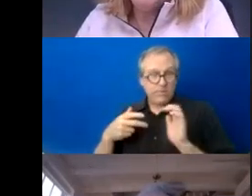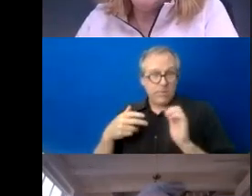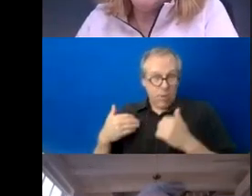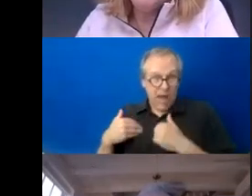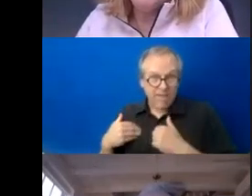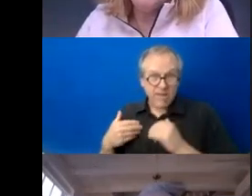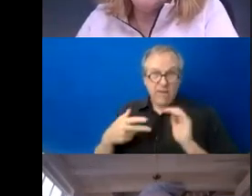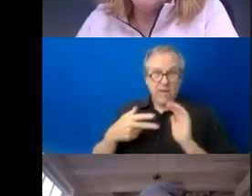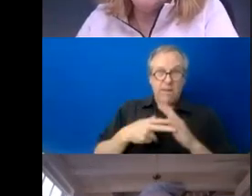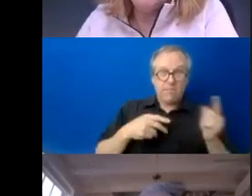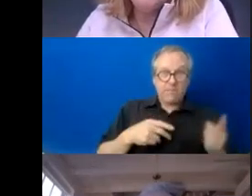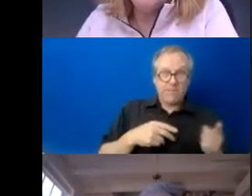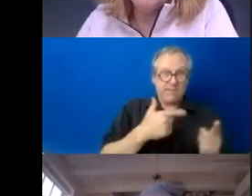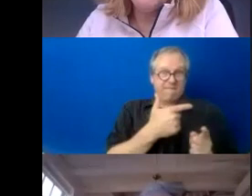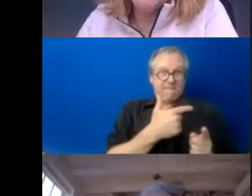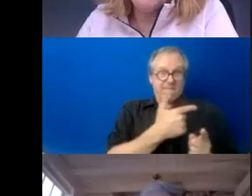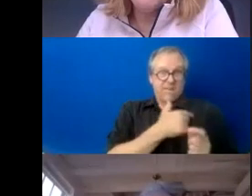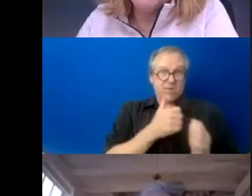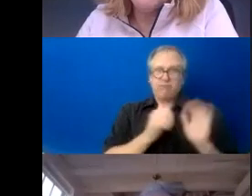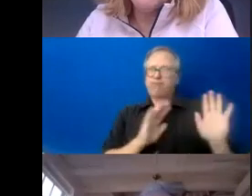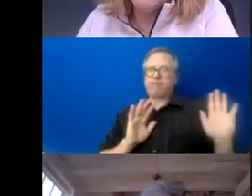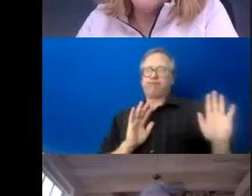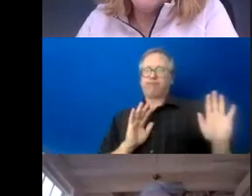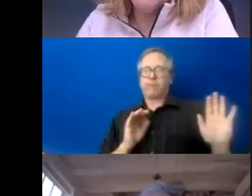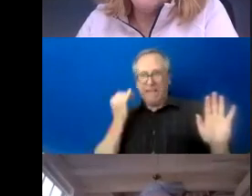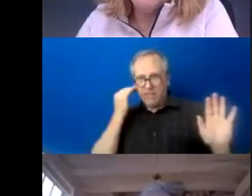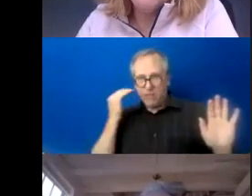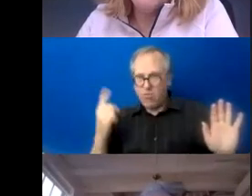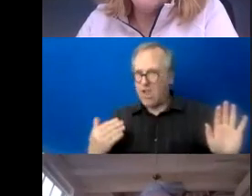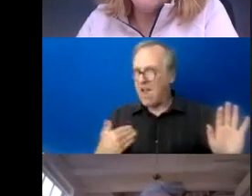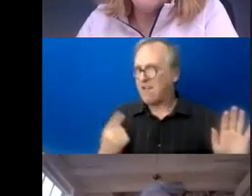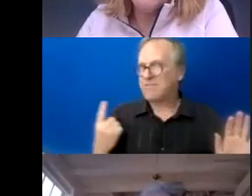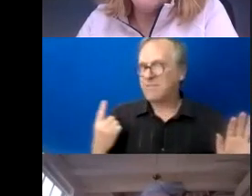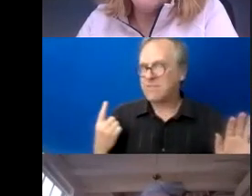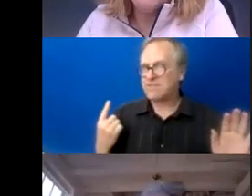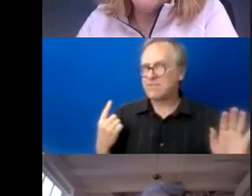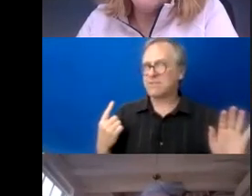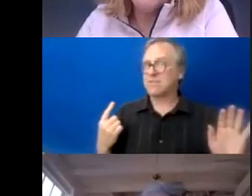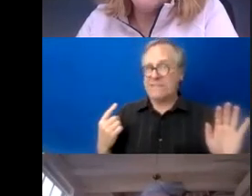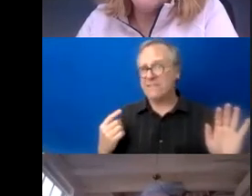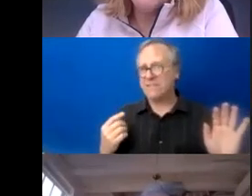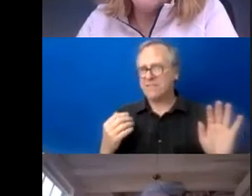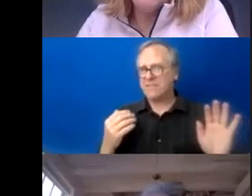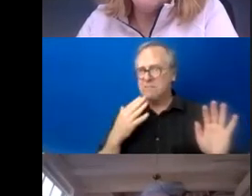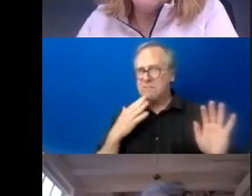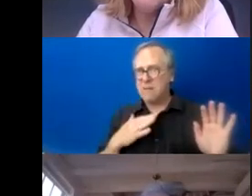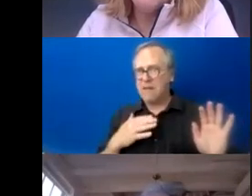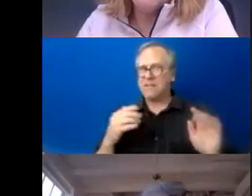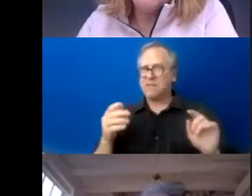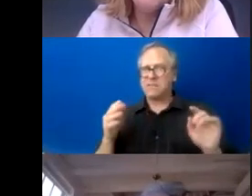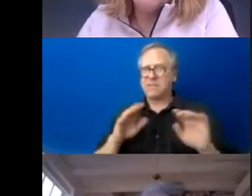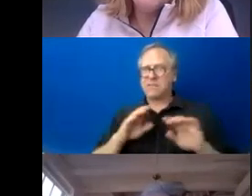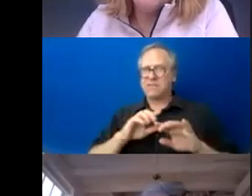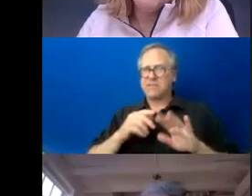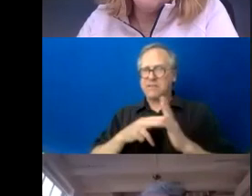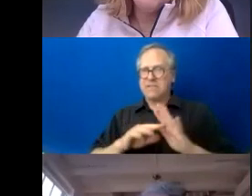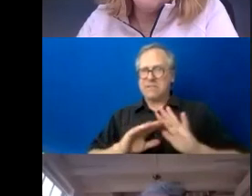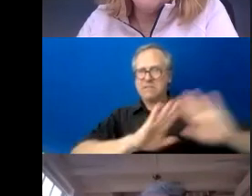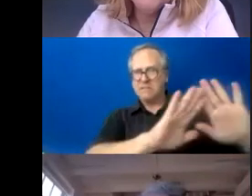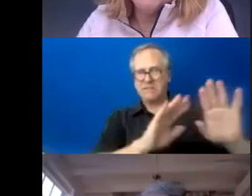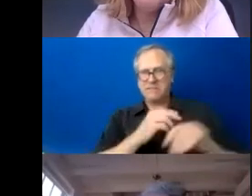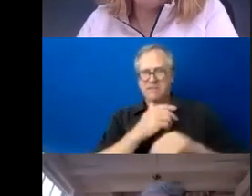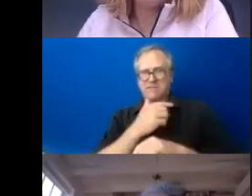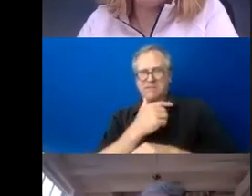Yeah, I saw those questions as we were finishing up the conversation with Linda, and I would say that there's no, medically diagnosed